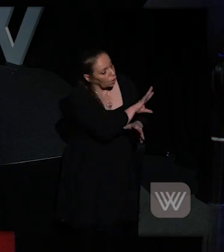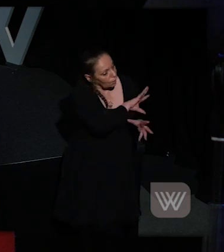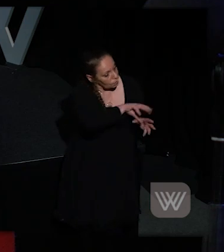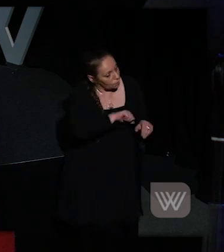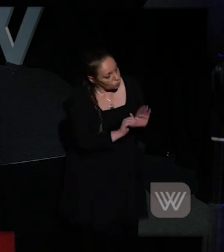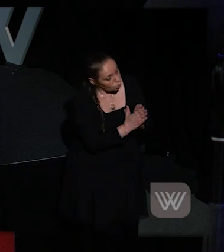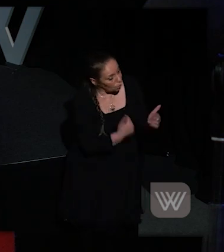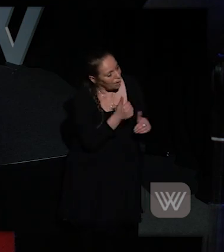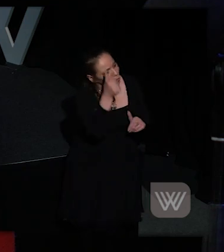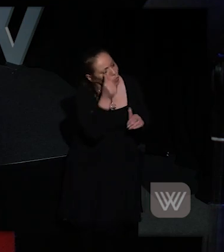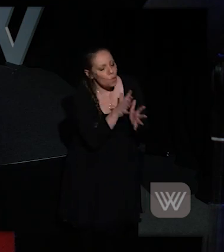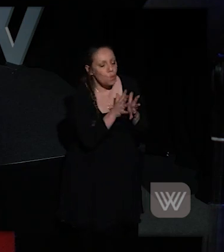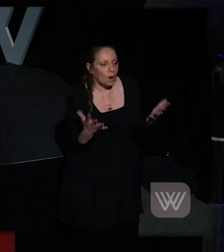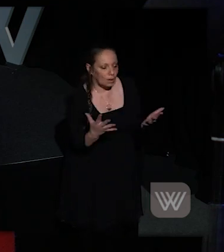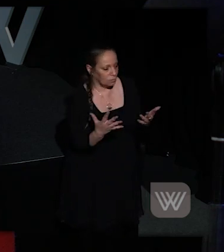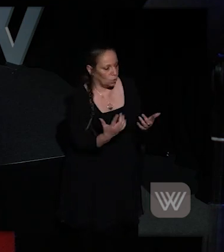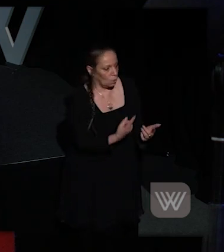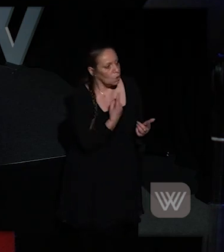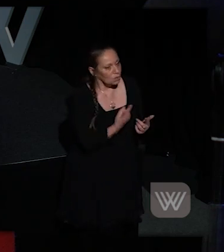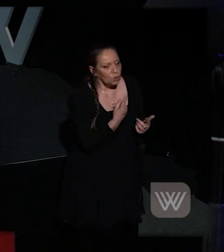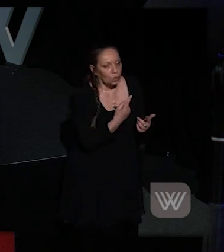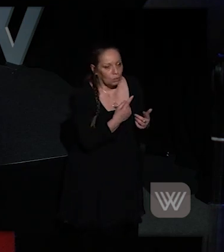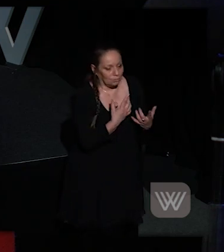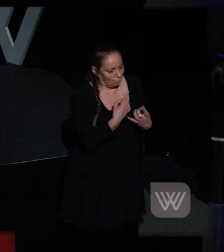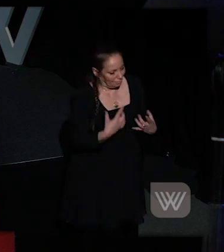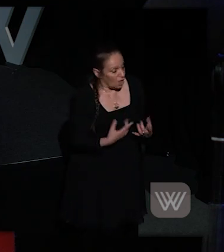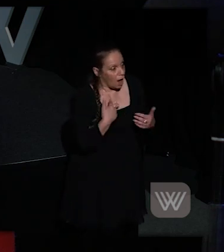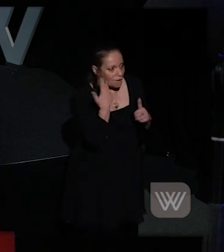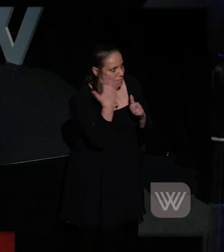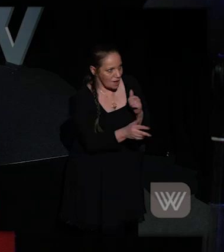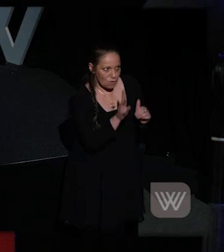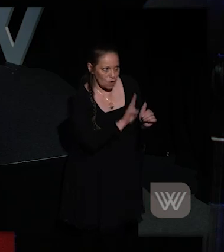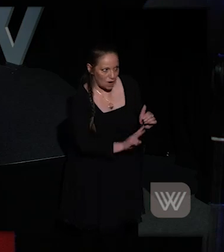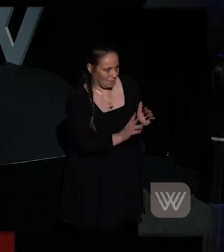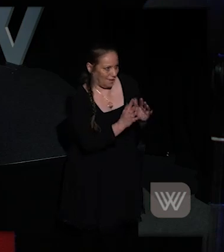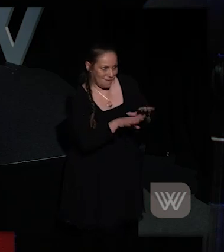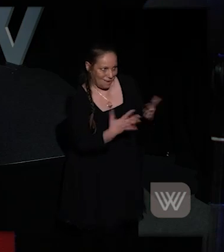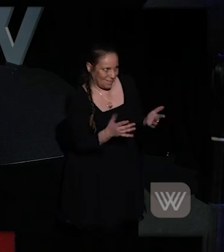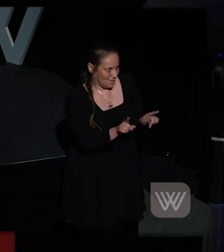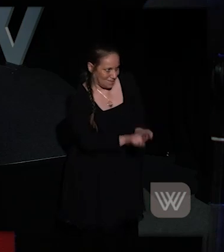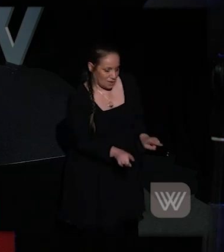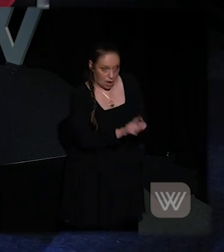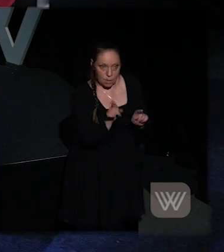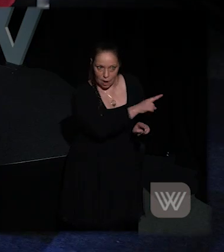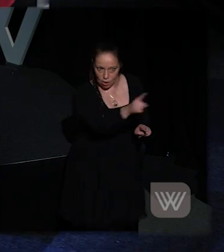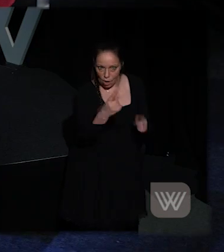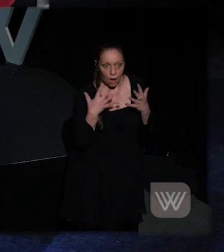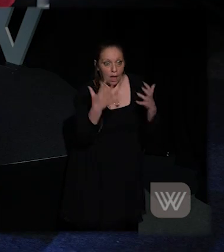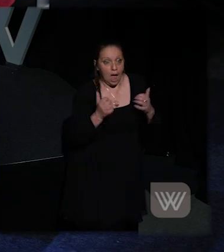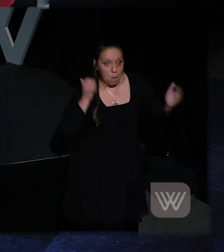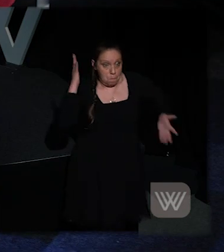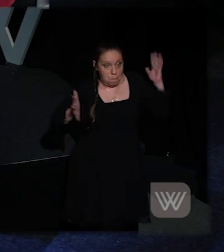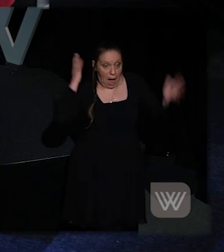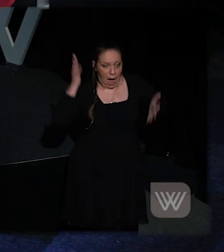that book. Thank you. I know it's had an incredible personal toll, but I've never read anything like it. And I know that everyone in the audience today is going to go rushing up to the